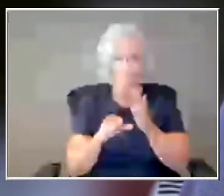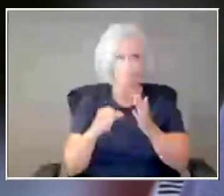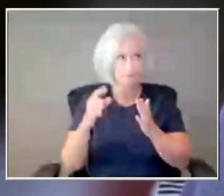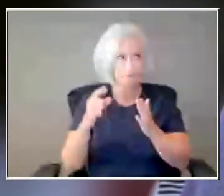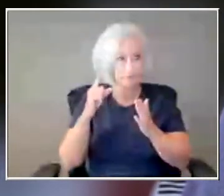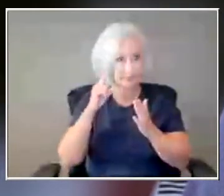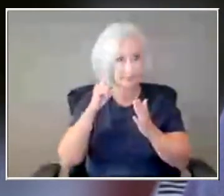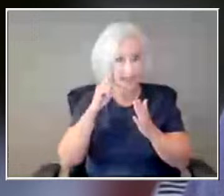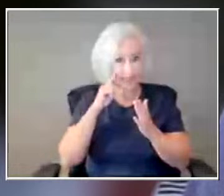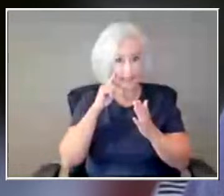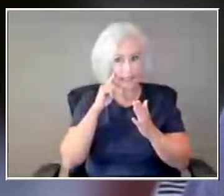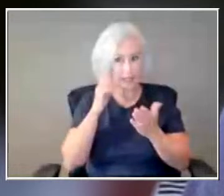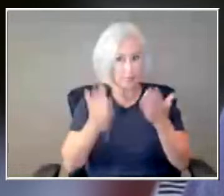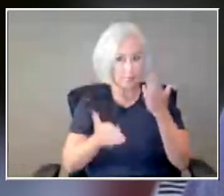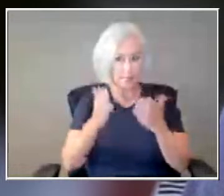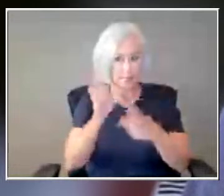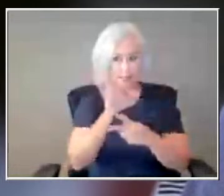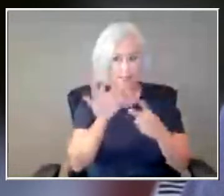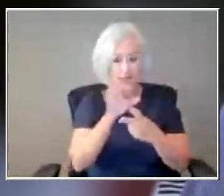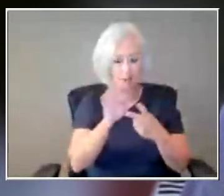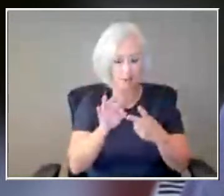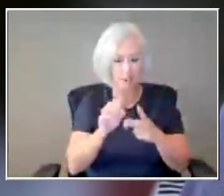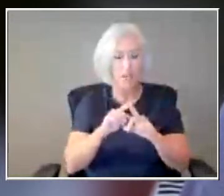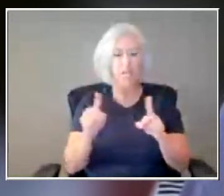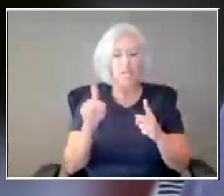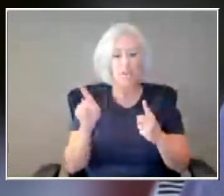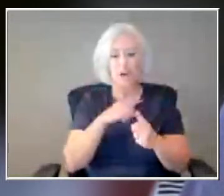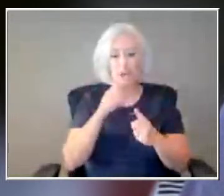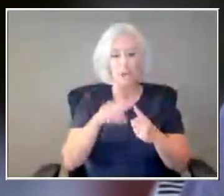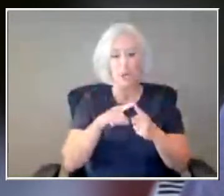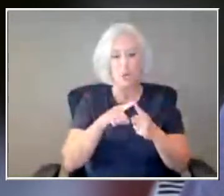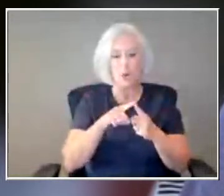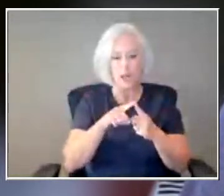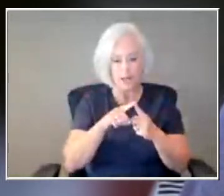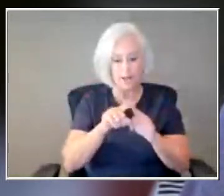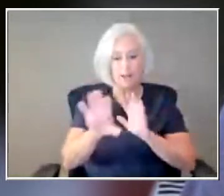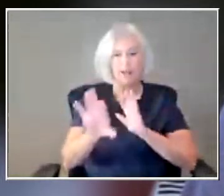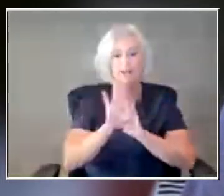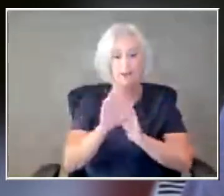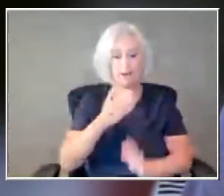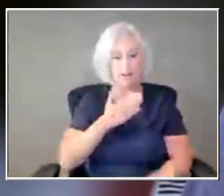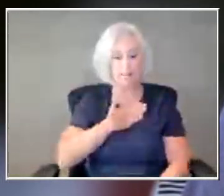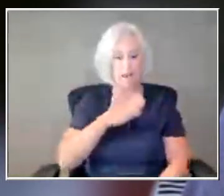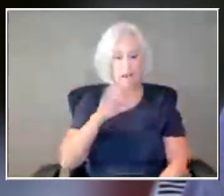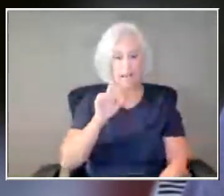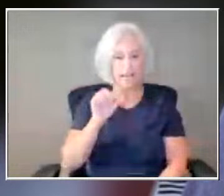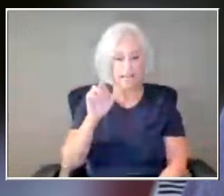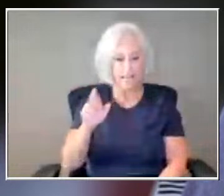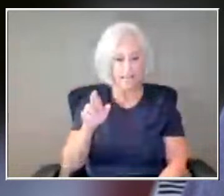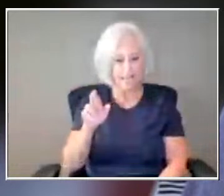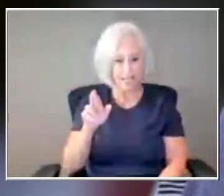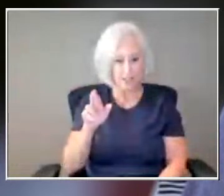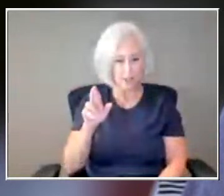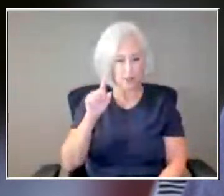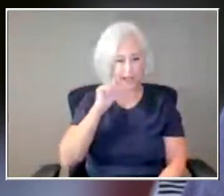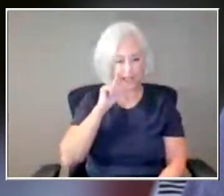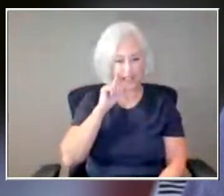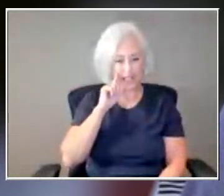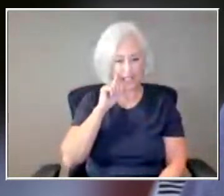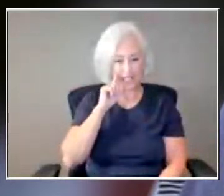was an option, but when they discovered the cancer, it had already, I think it was